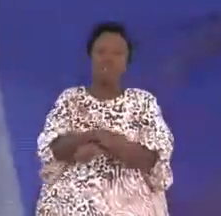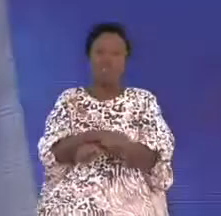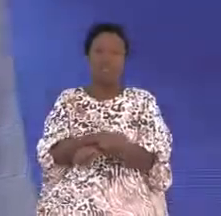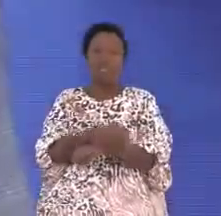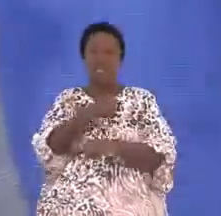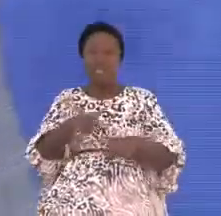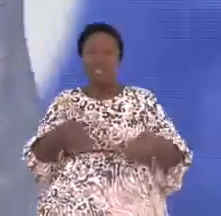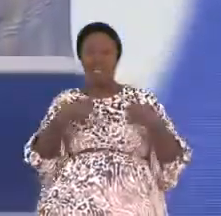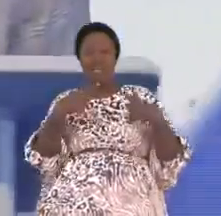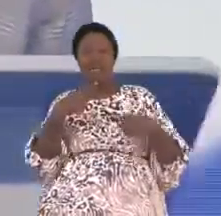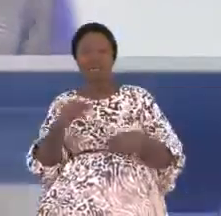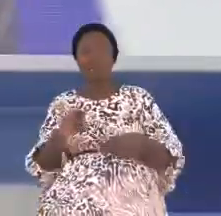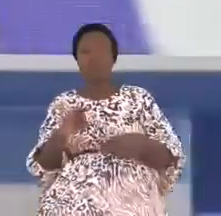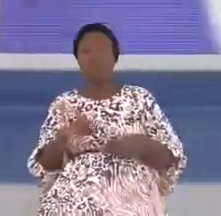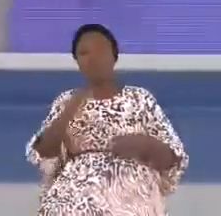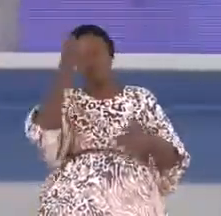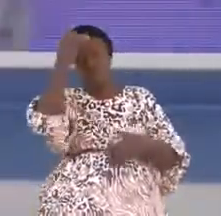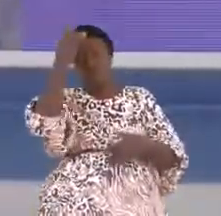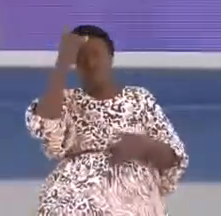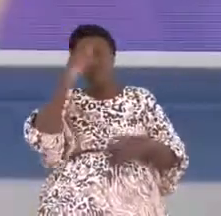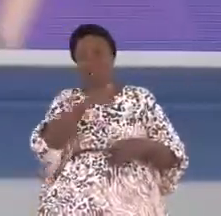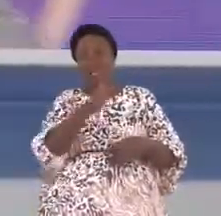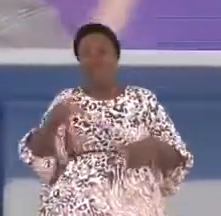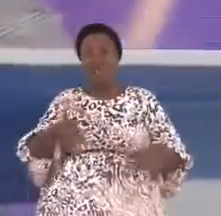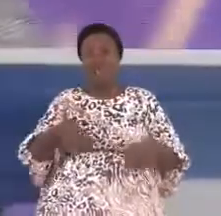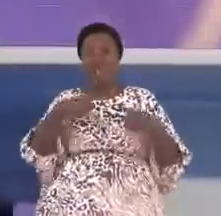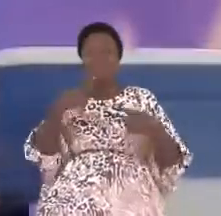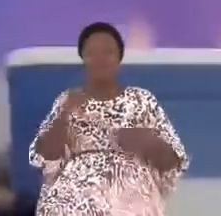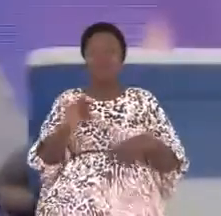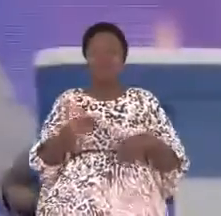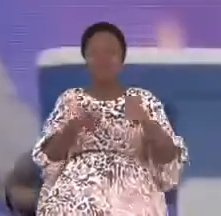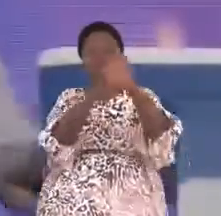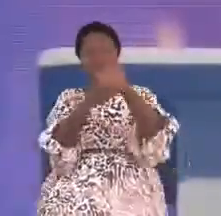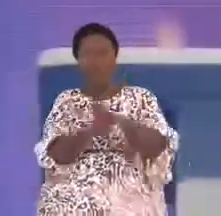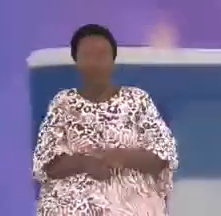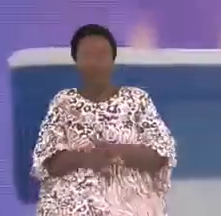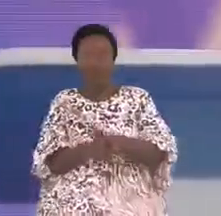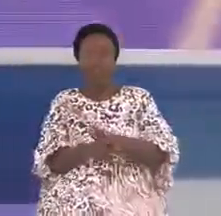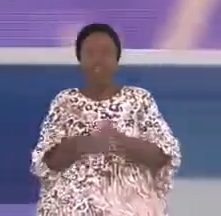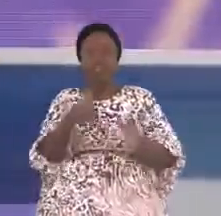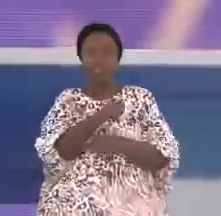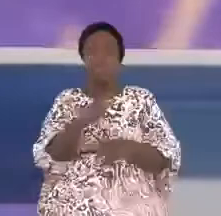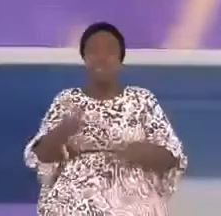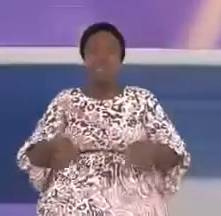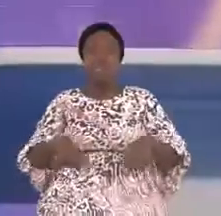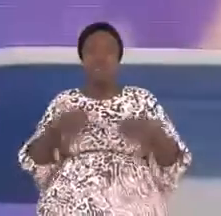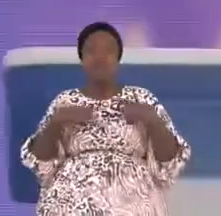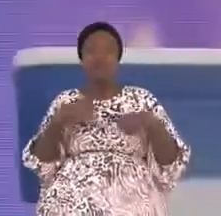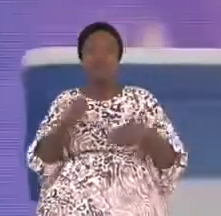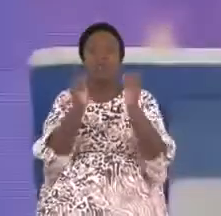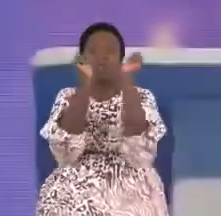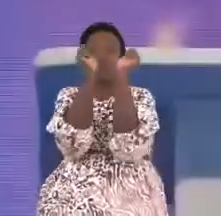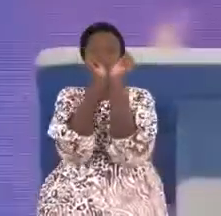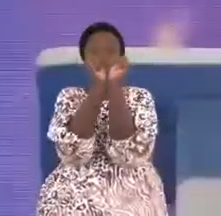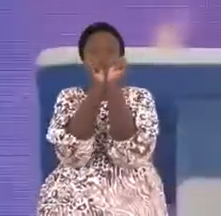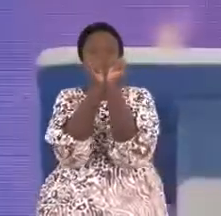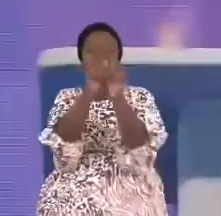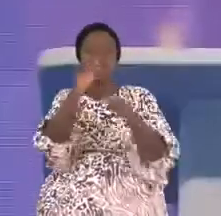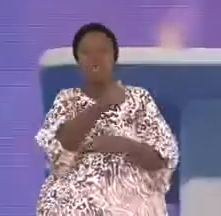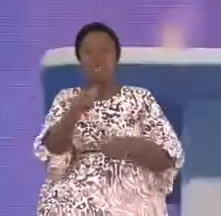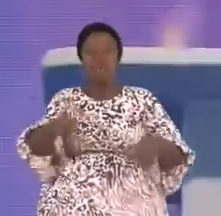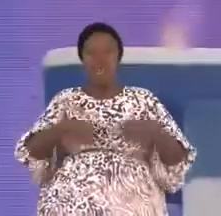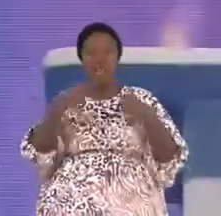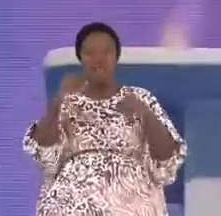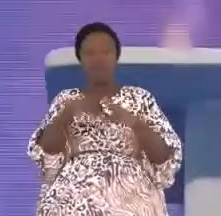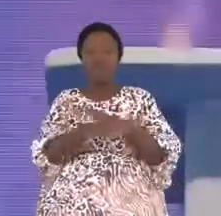life of sickness a life of oppression a life in captivity a life in